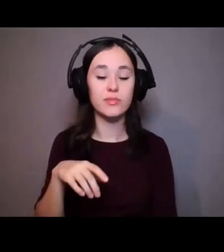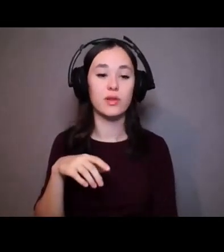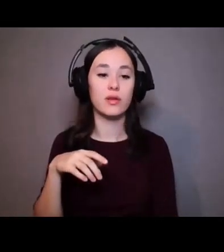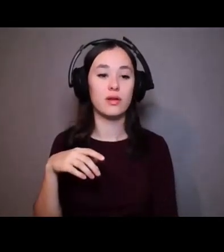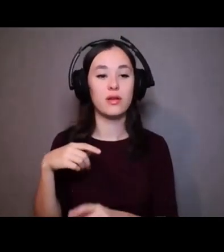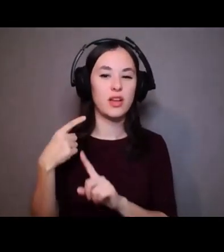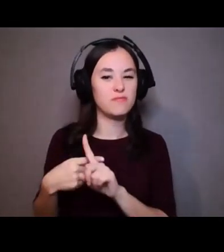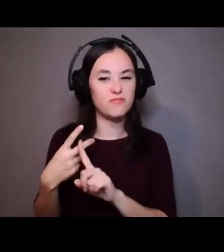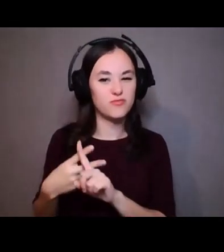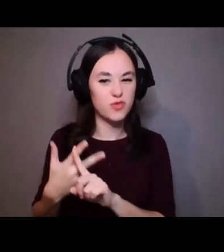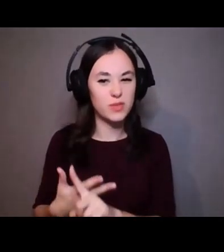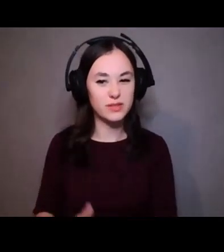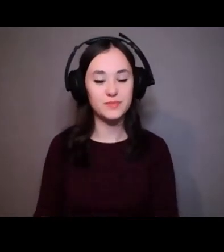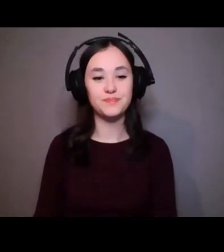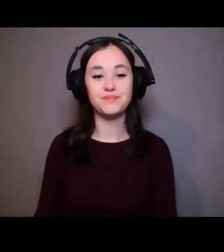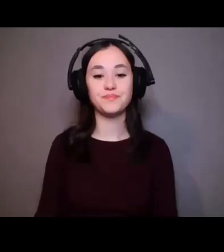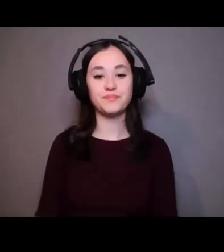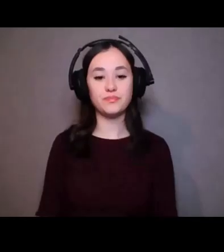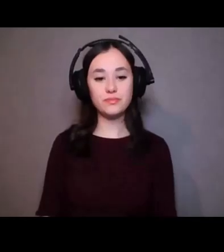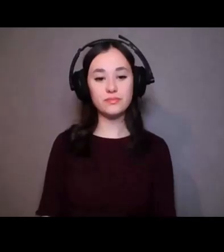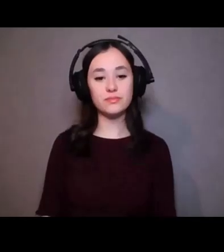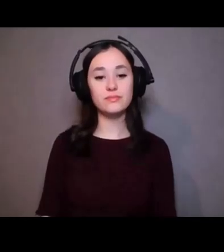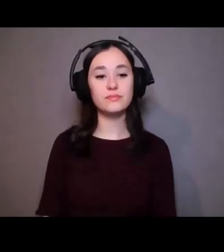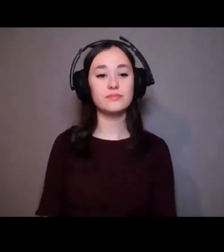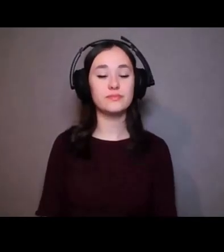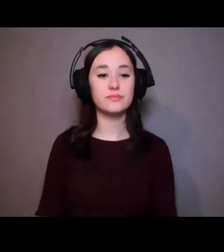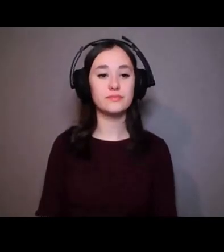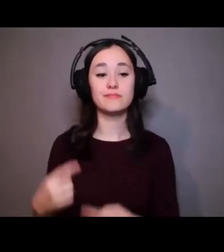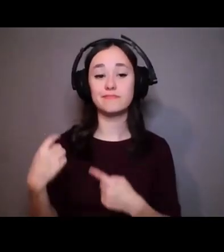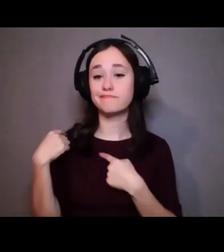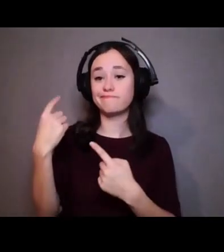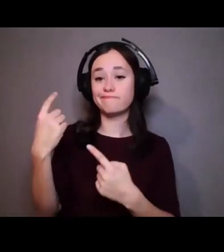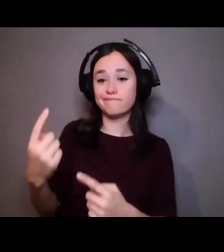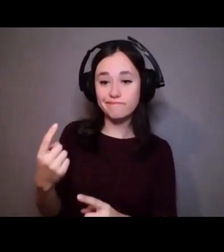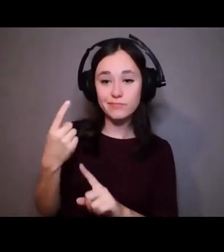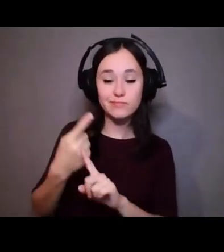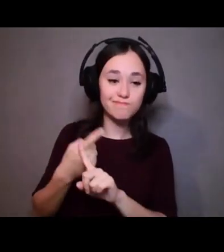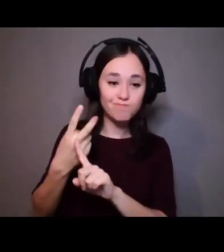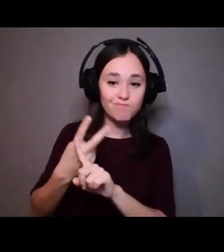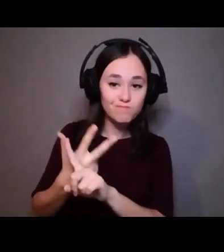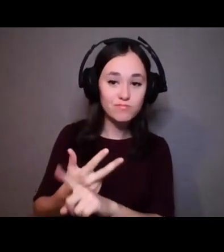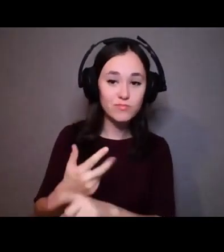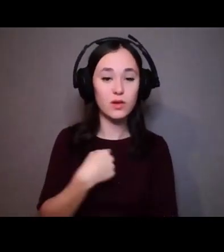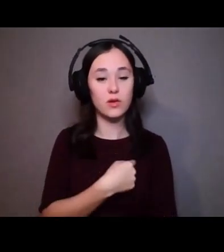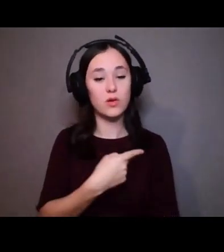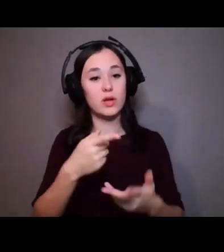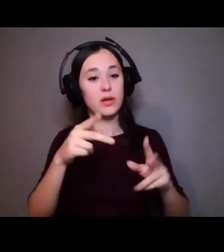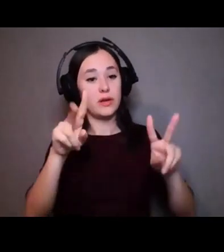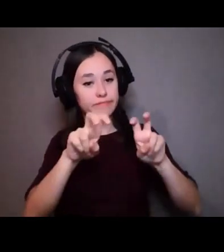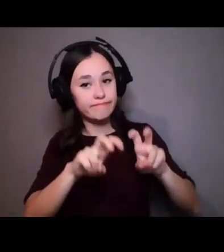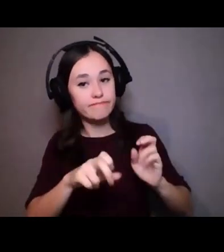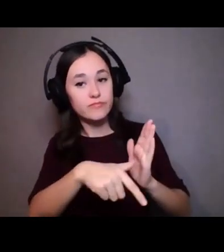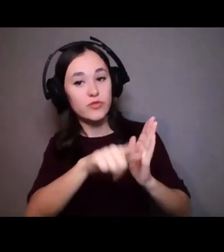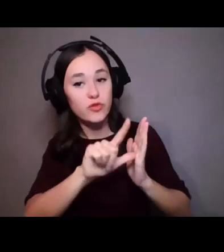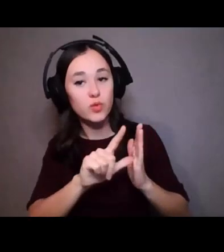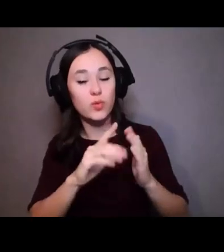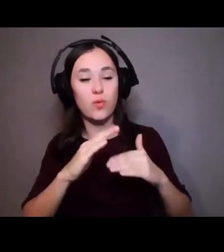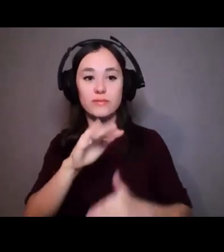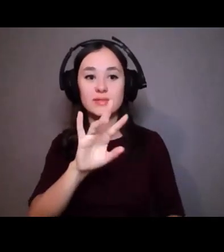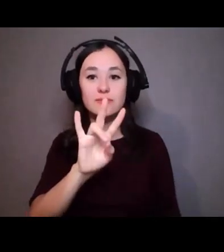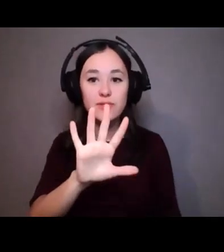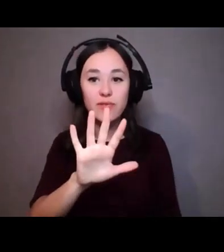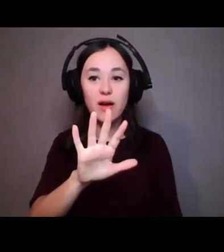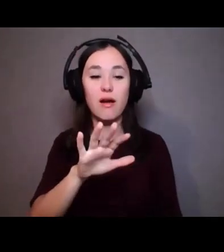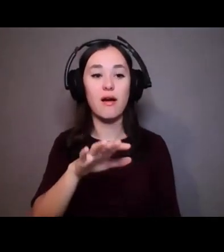months. Over the course of the past few months, we've reviewed over 75 reports and data sets,